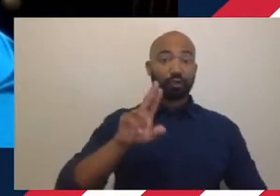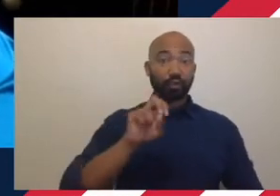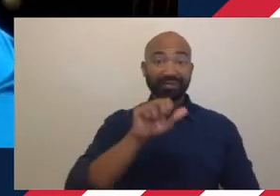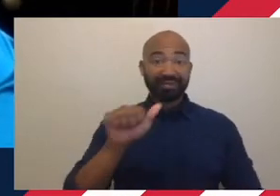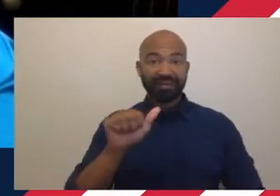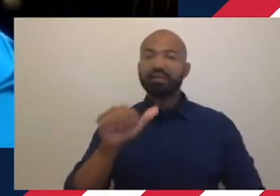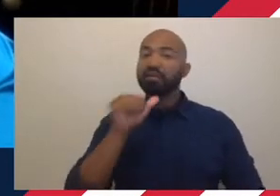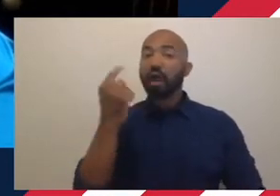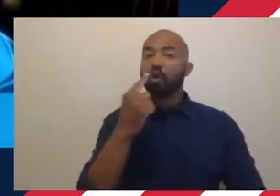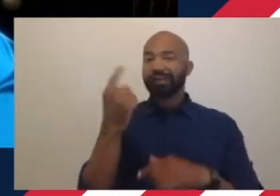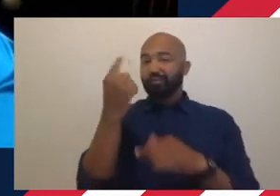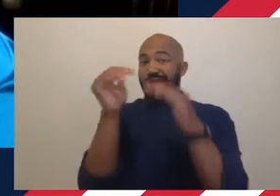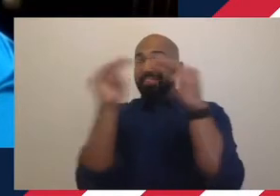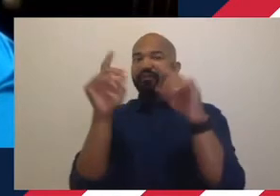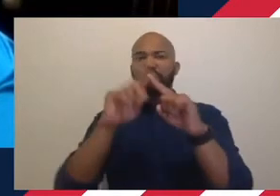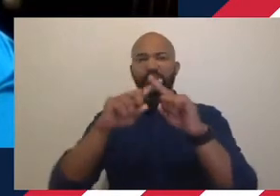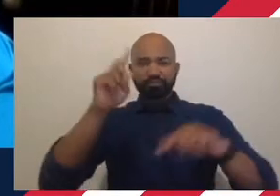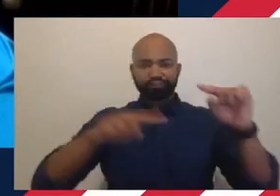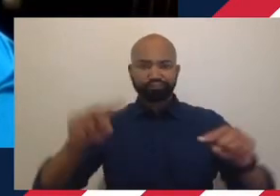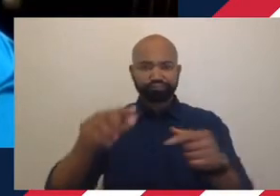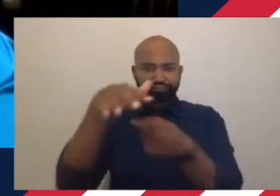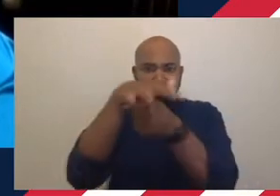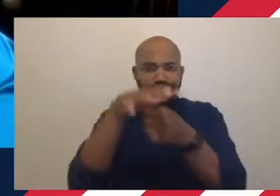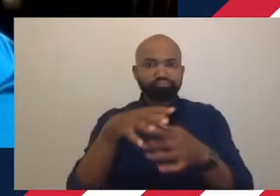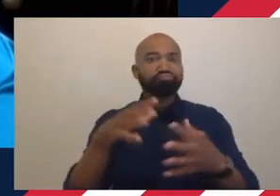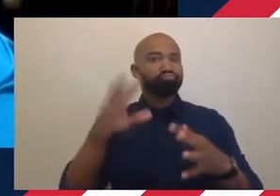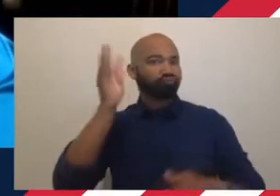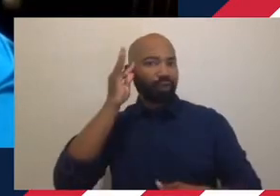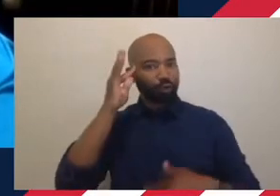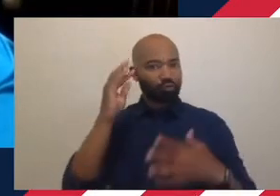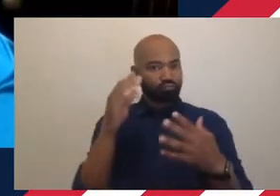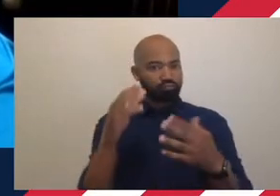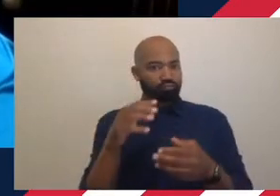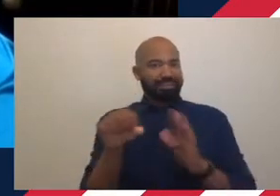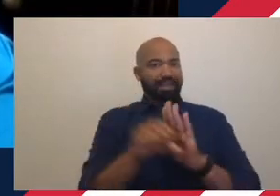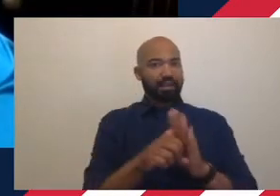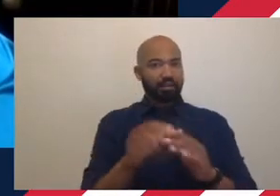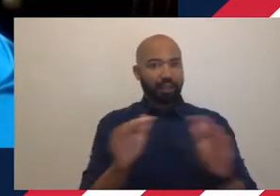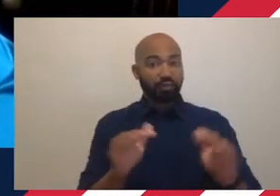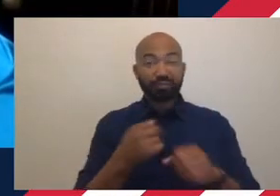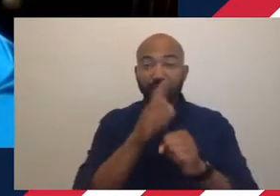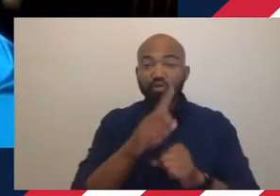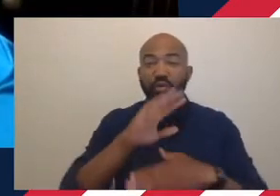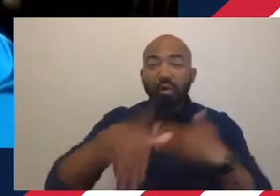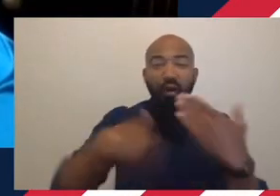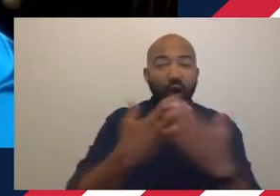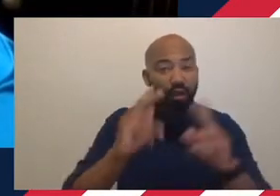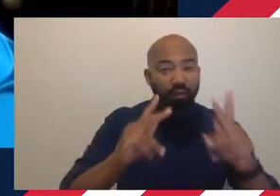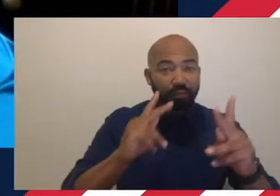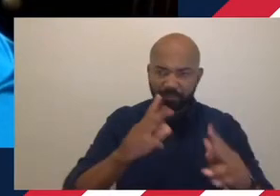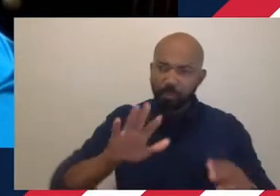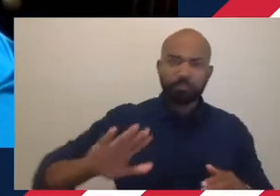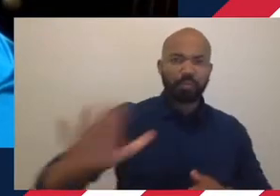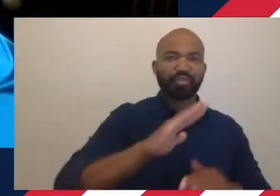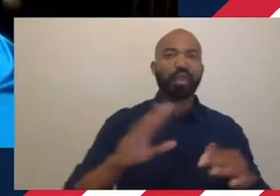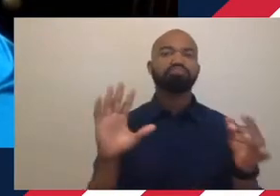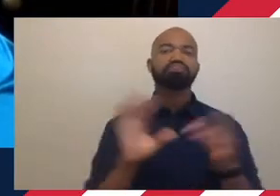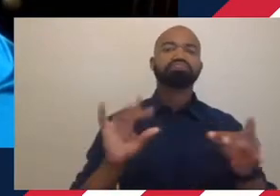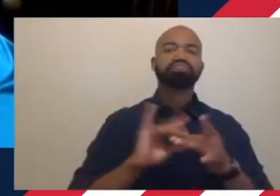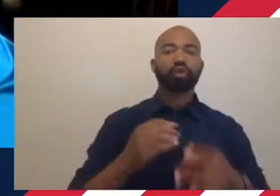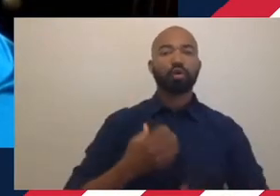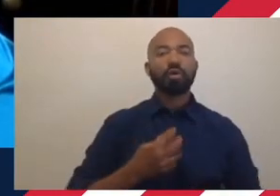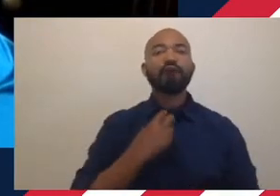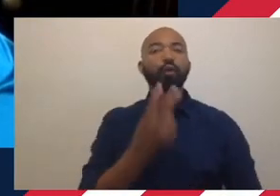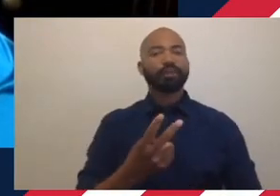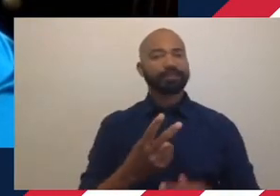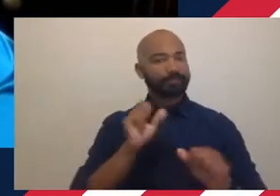level. Rebuilding the party from the ground up and ensuring that all voices have a place in our party will be some of the key elements